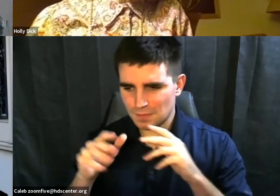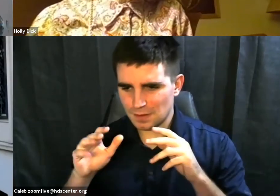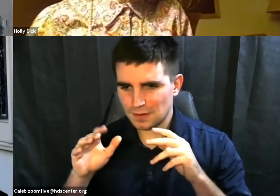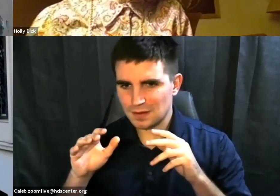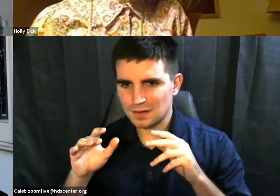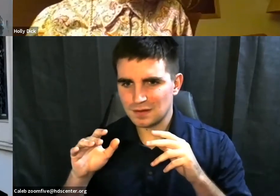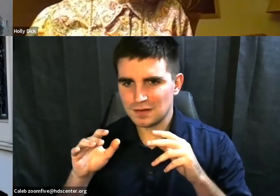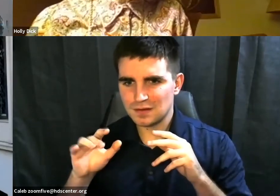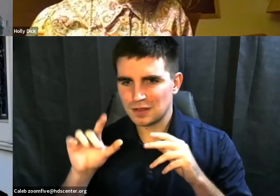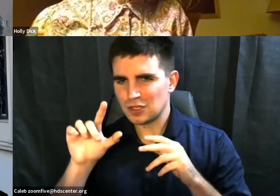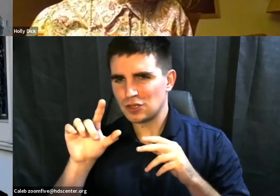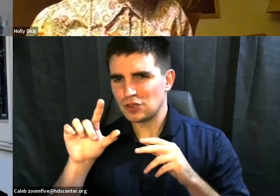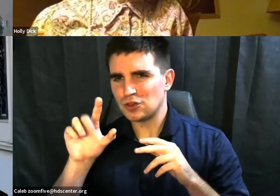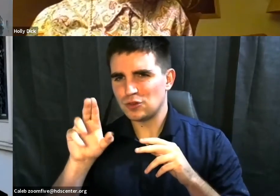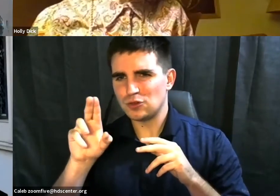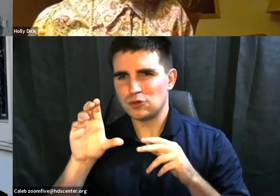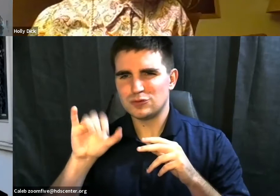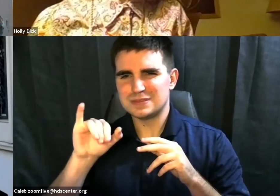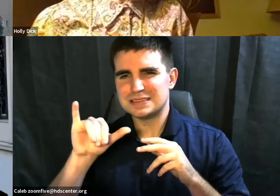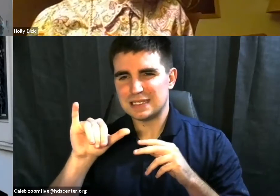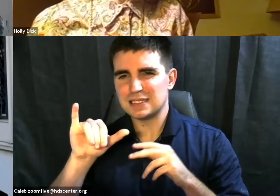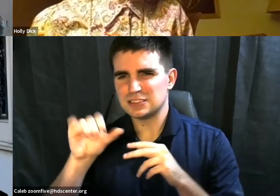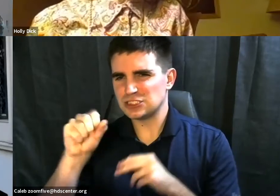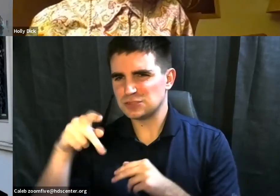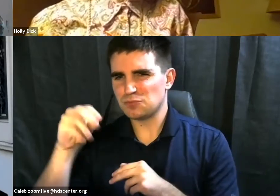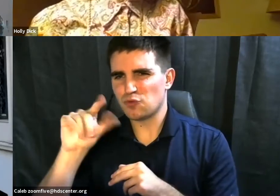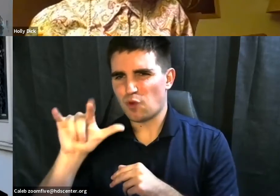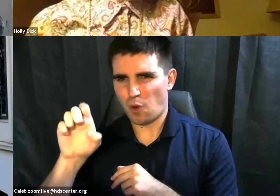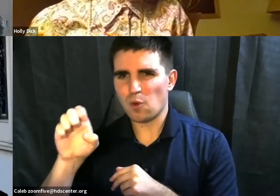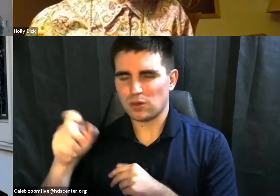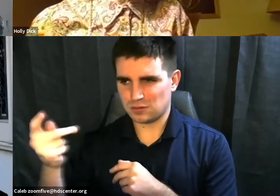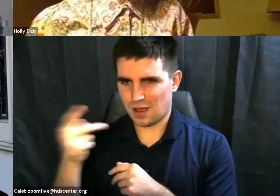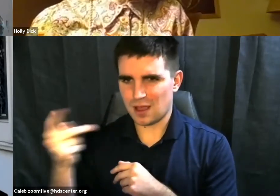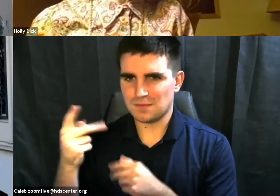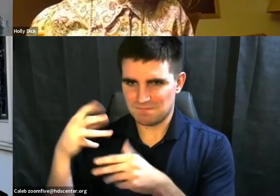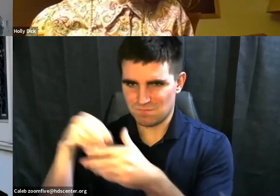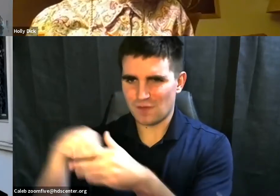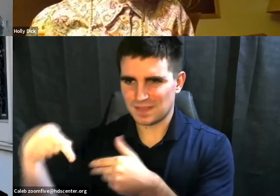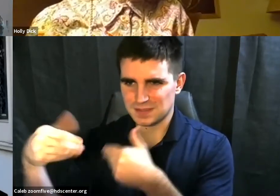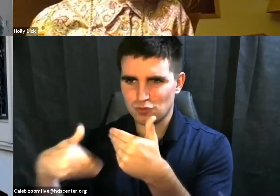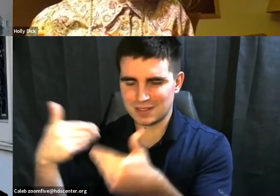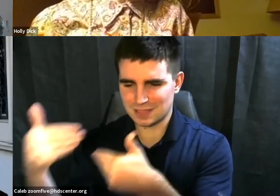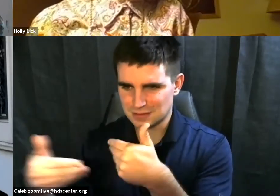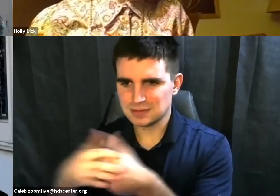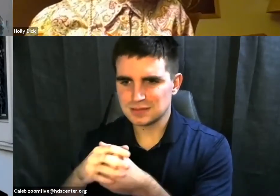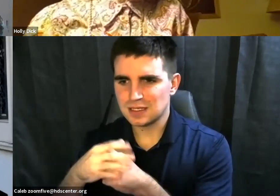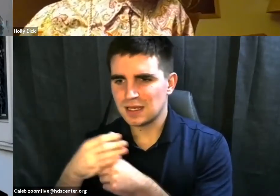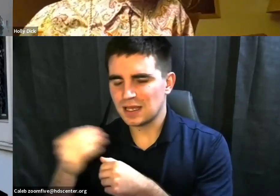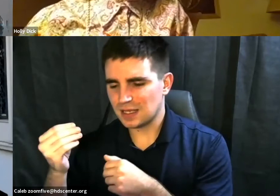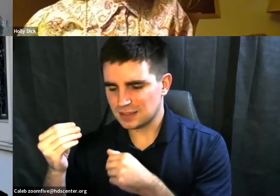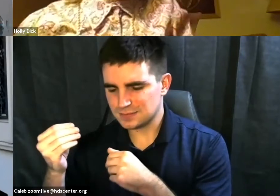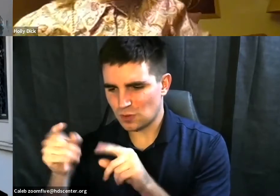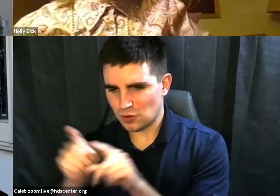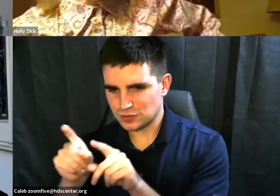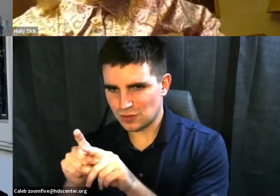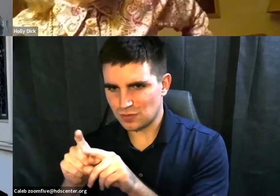Lucy Sproul and I were very involved in this process. And we were also at